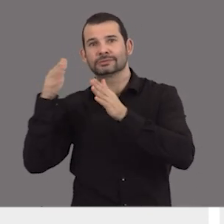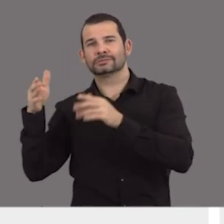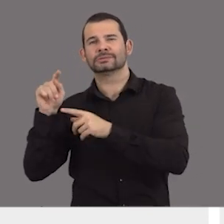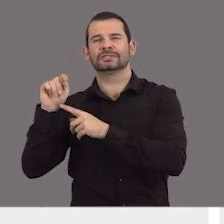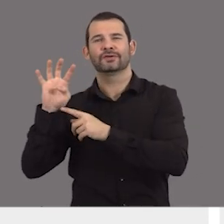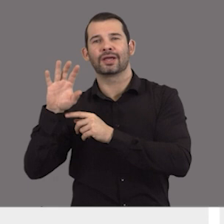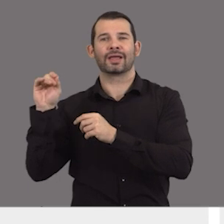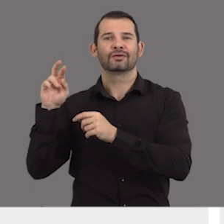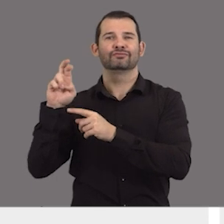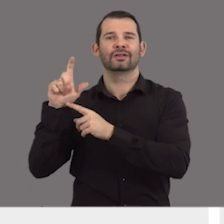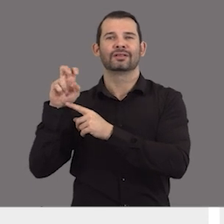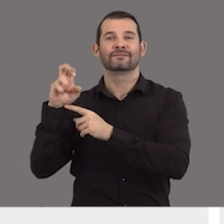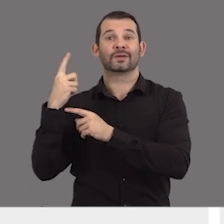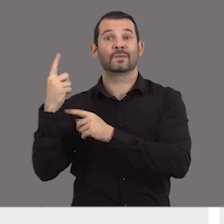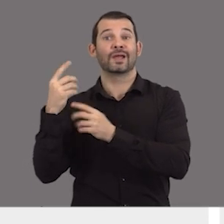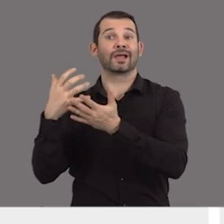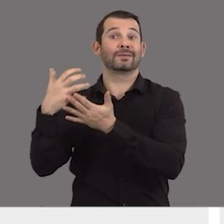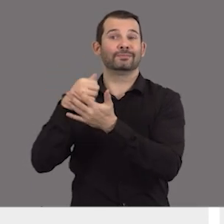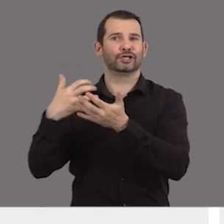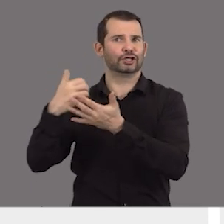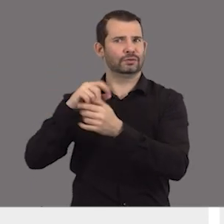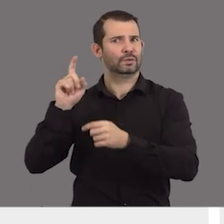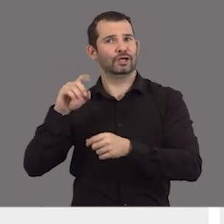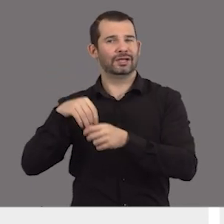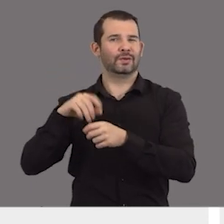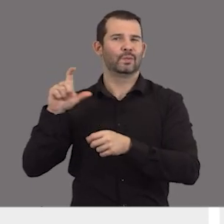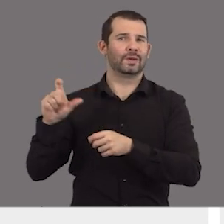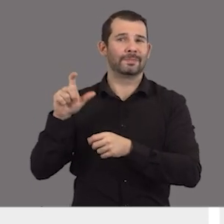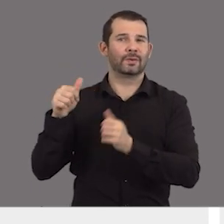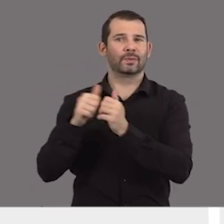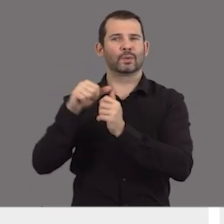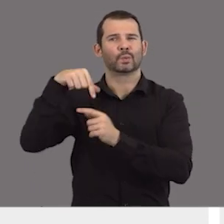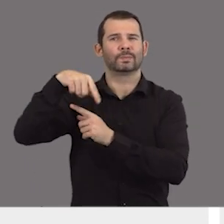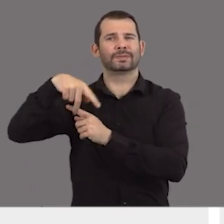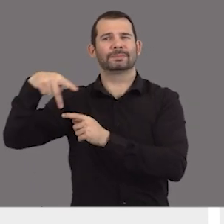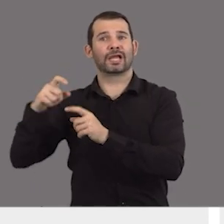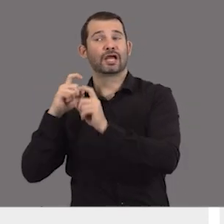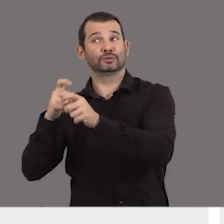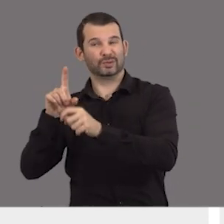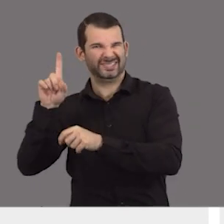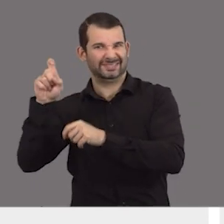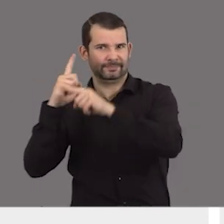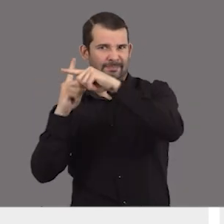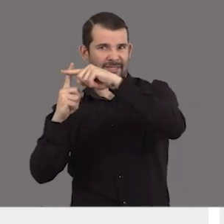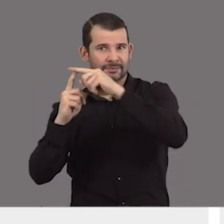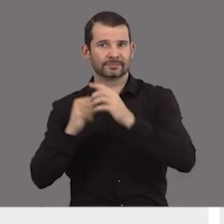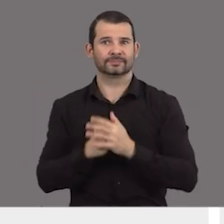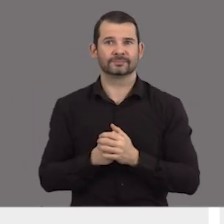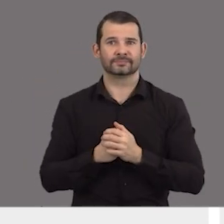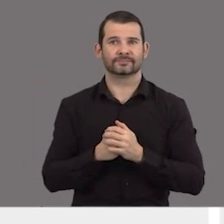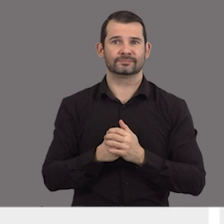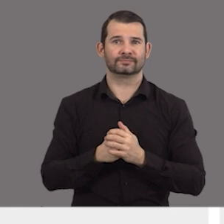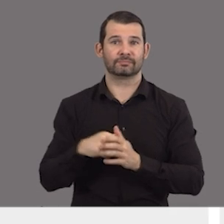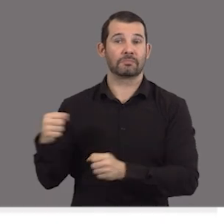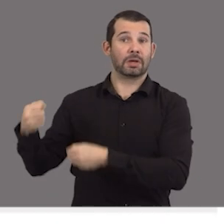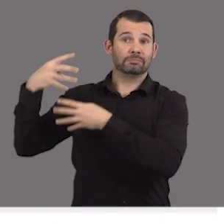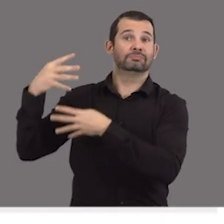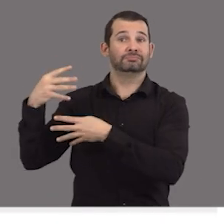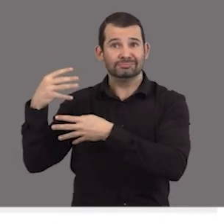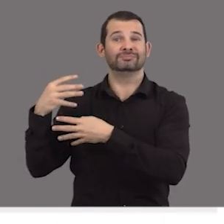next to T4 and Relevé 1 Income Earned in Quebec with QPP contributions.